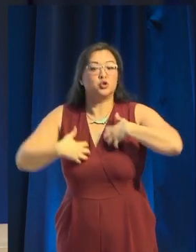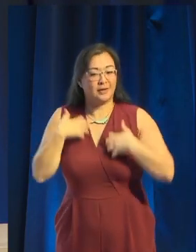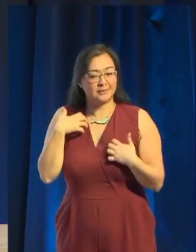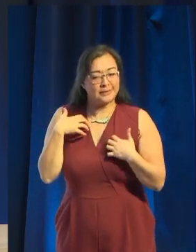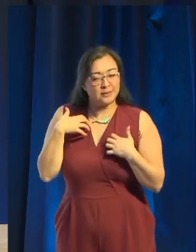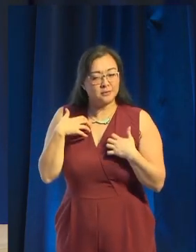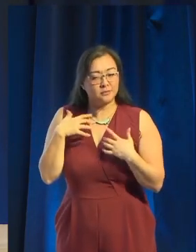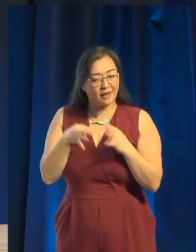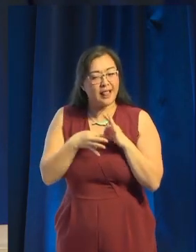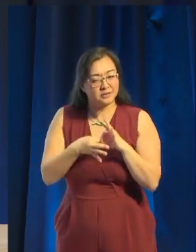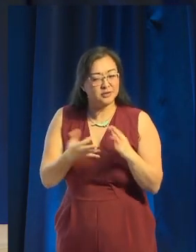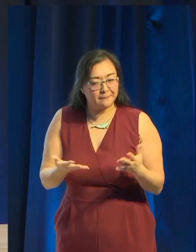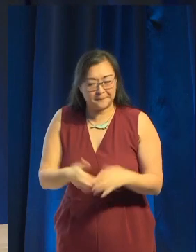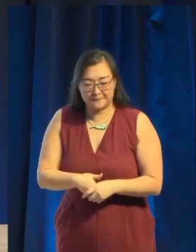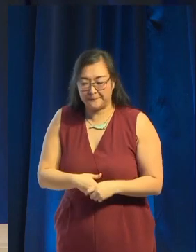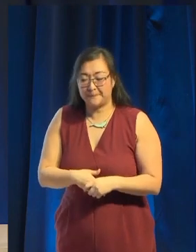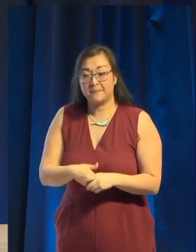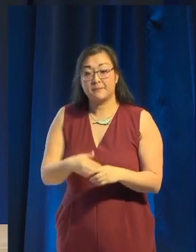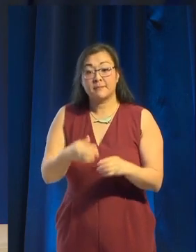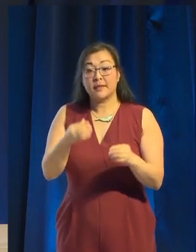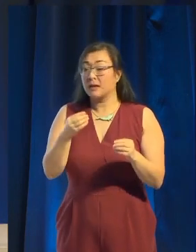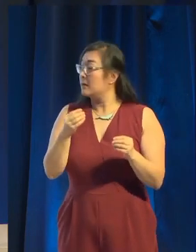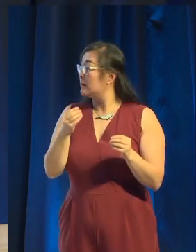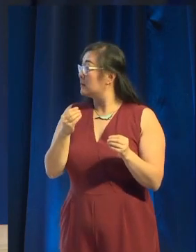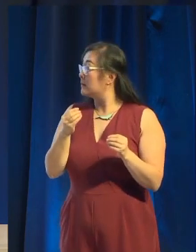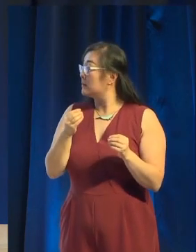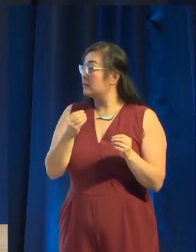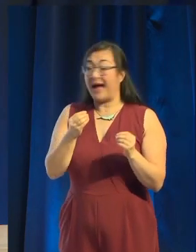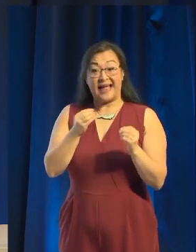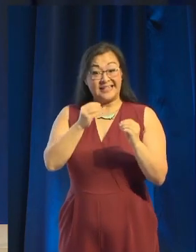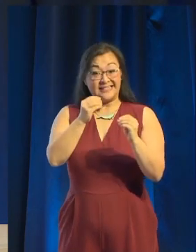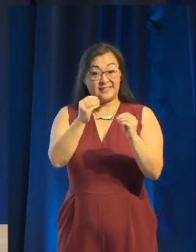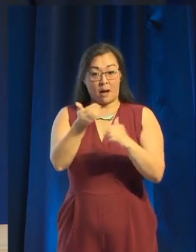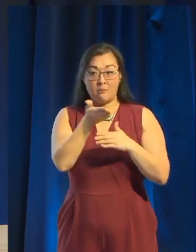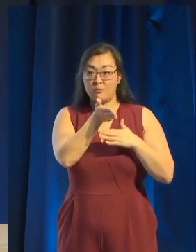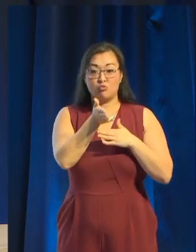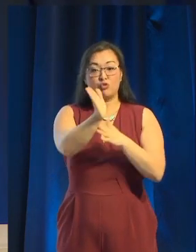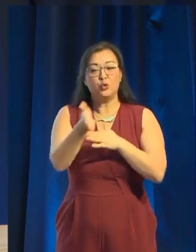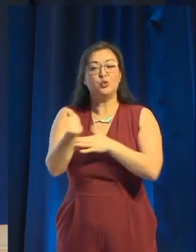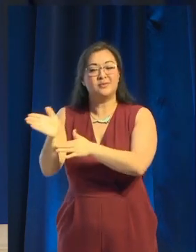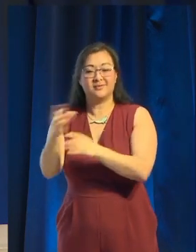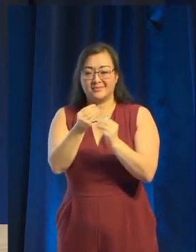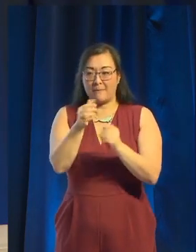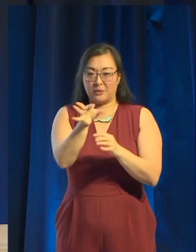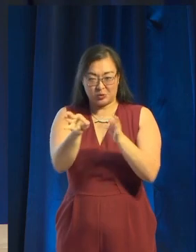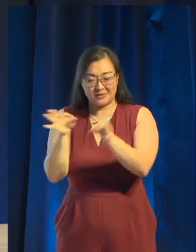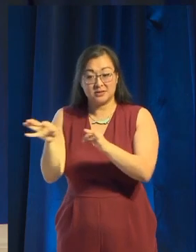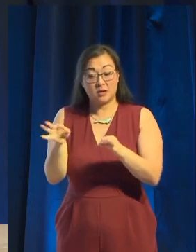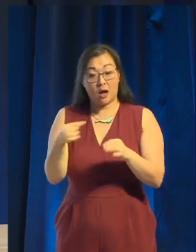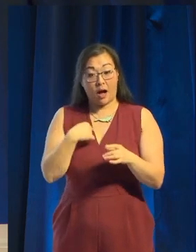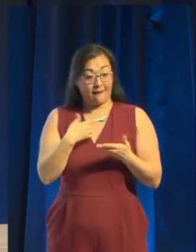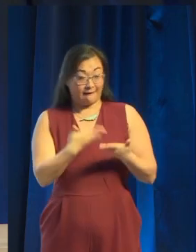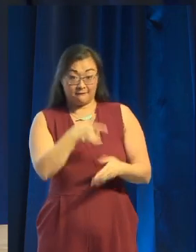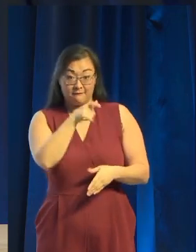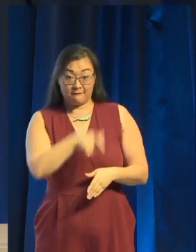relationships. In some routes, and this is a small victory for me, I gave the choice to the